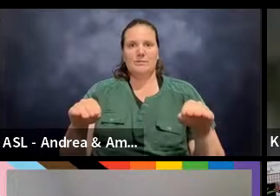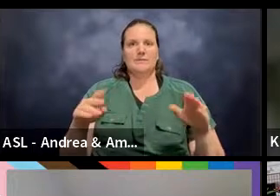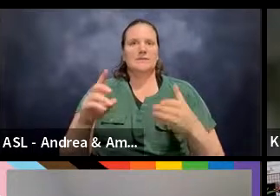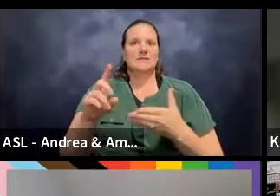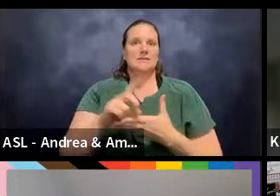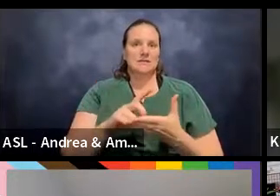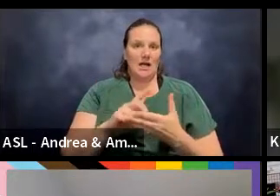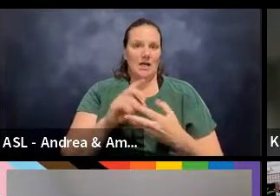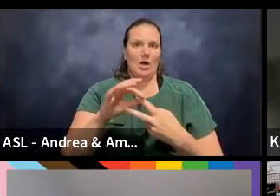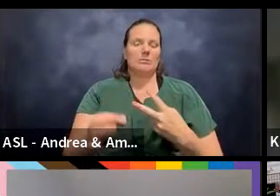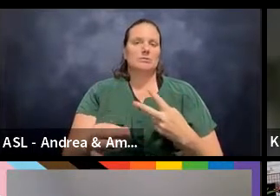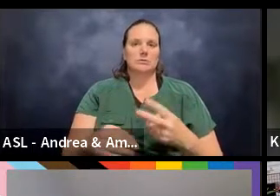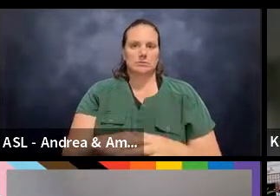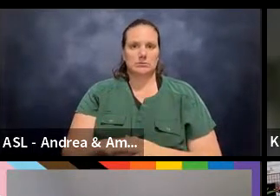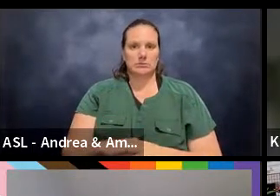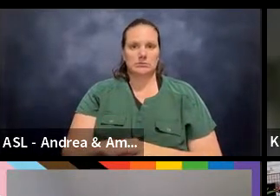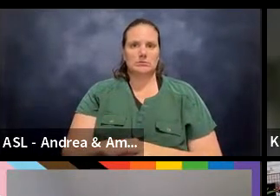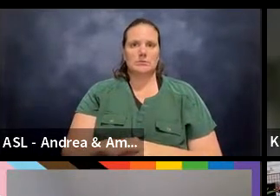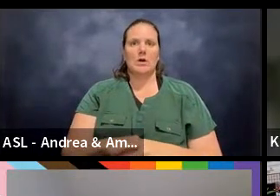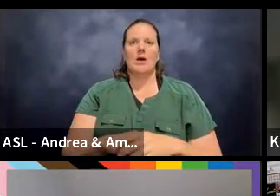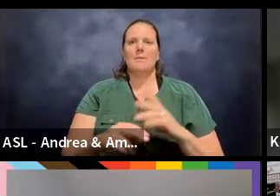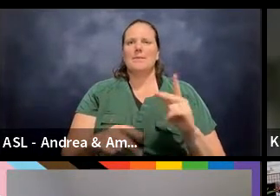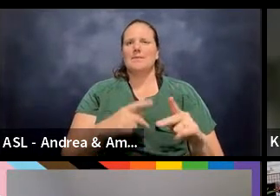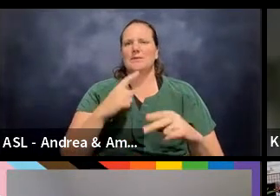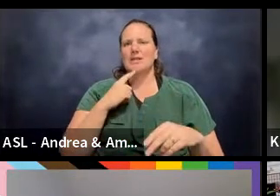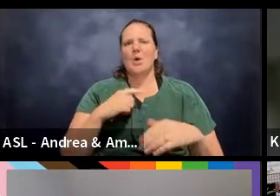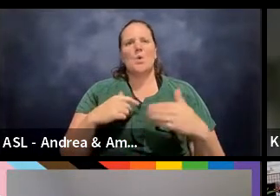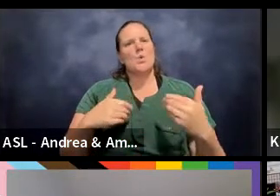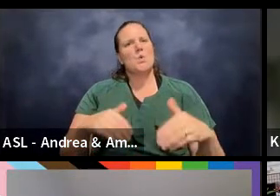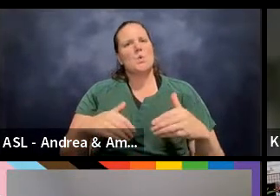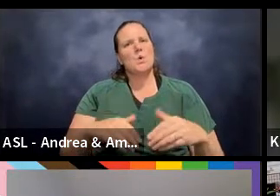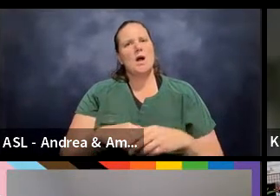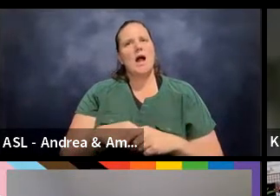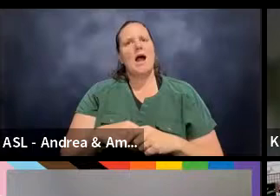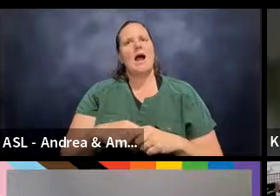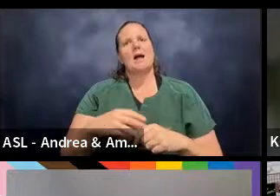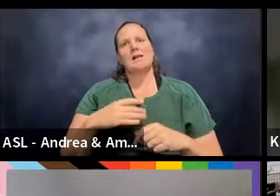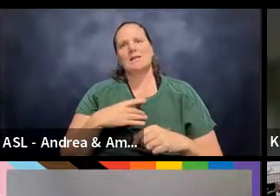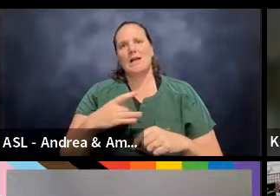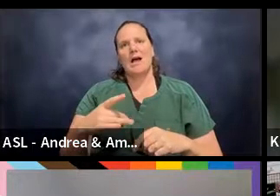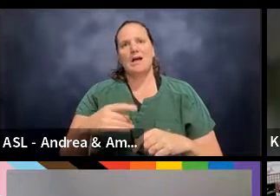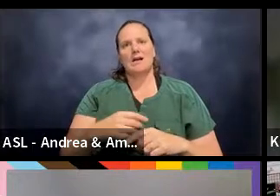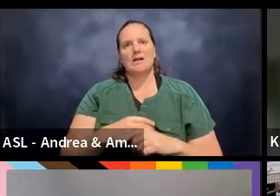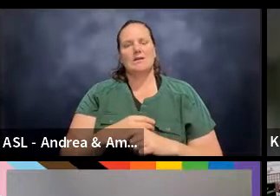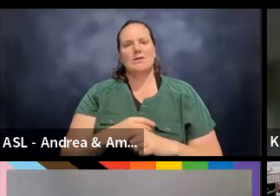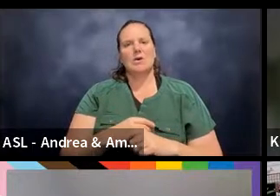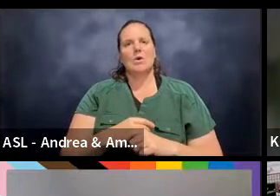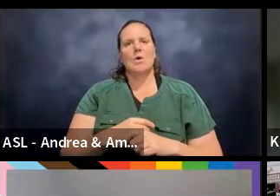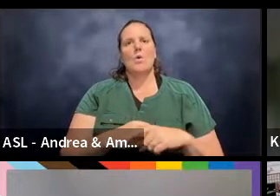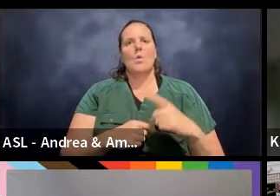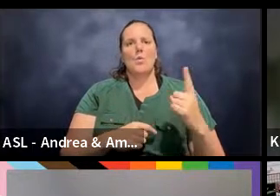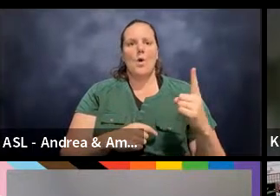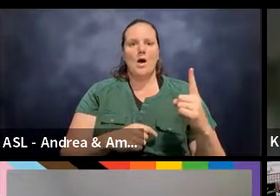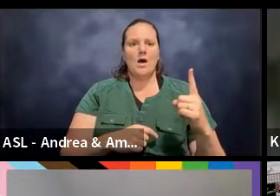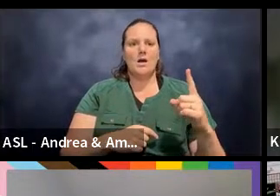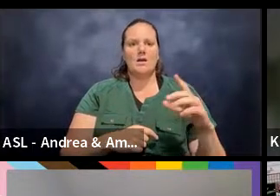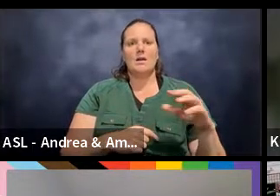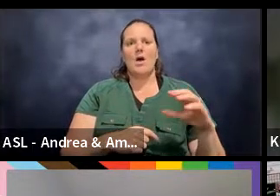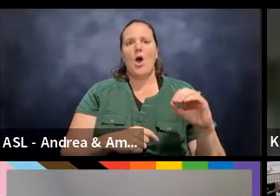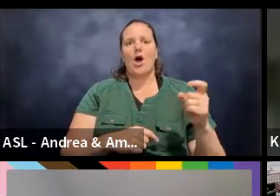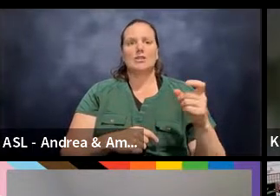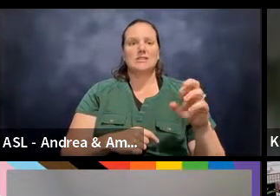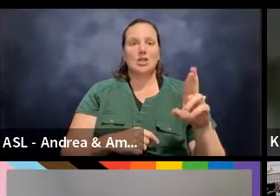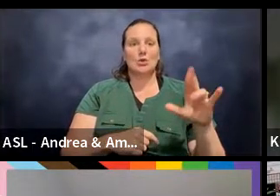design option. Or folks say, boy, I really like one auxiliary lane versus